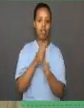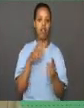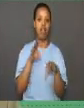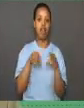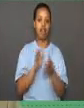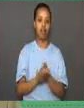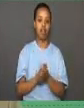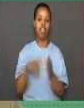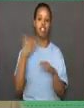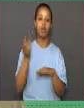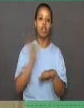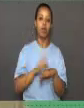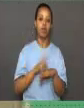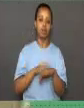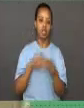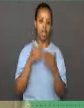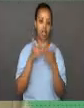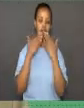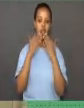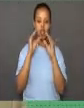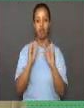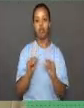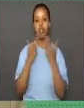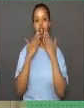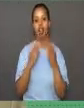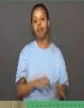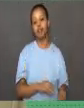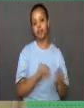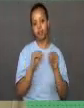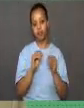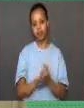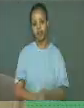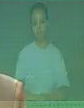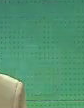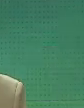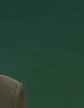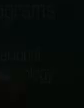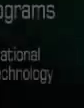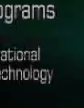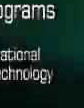Until next time, thank you, teacher. Thank you, students.